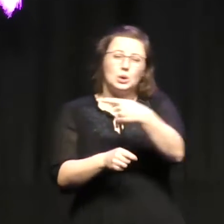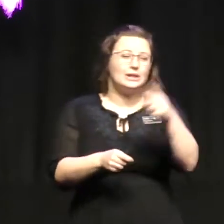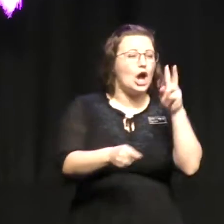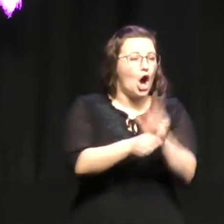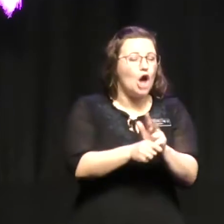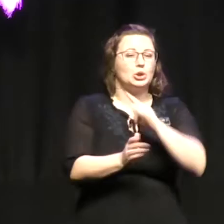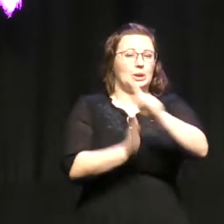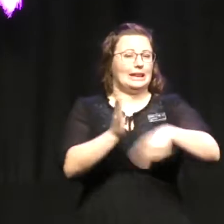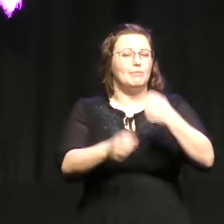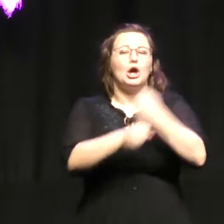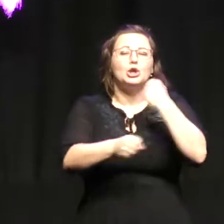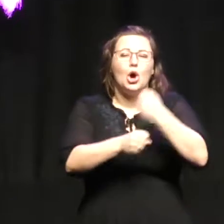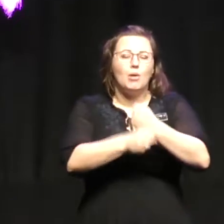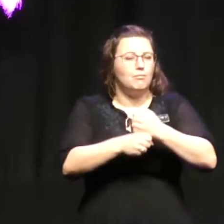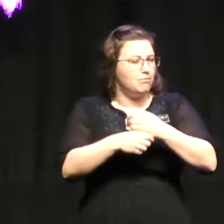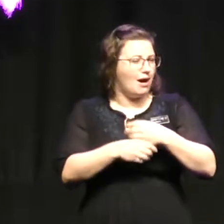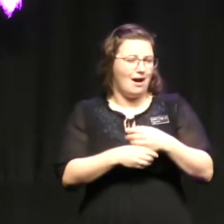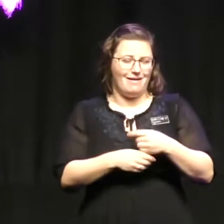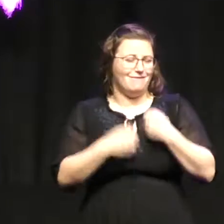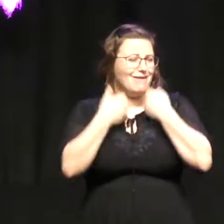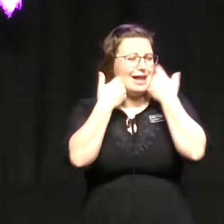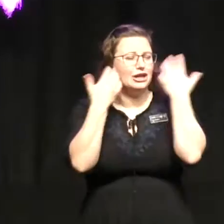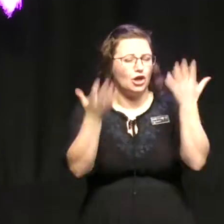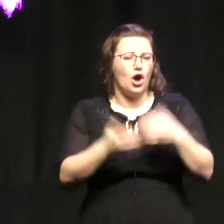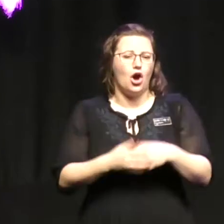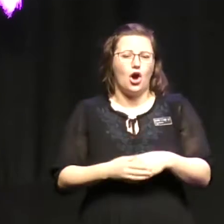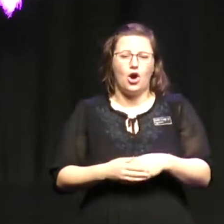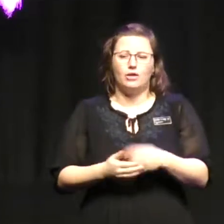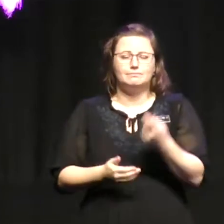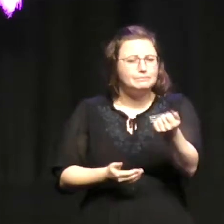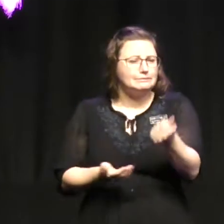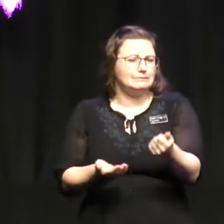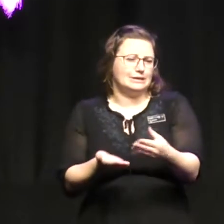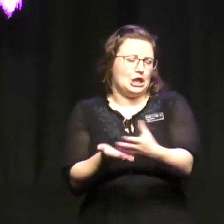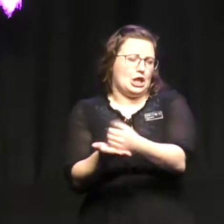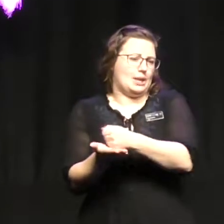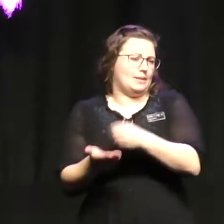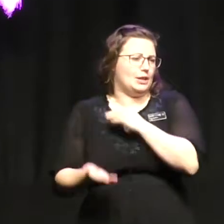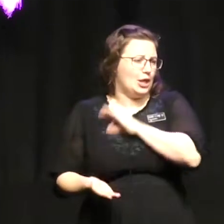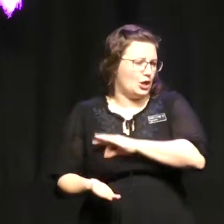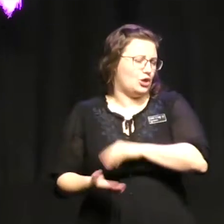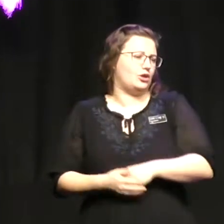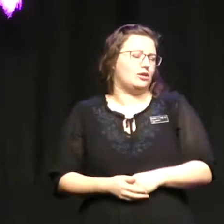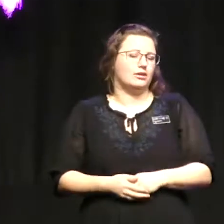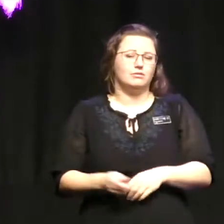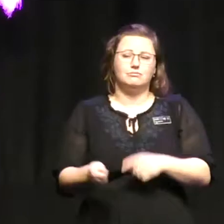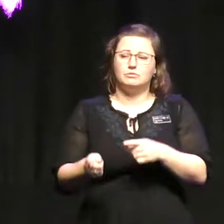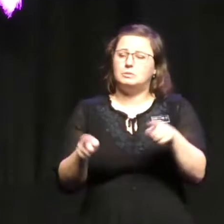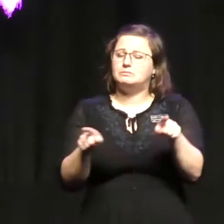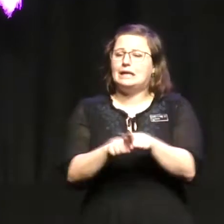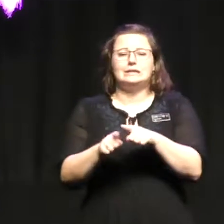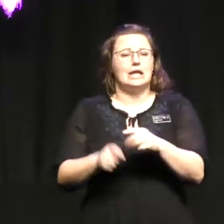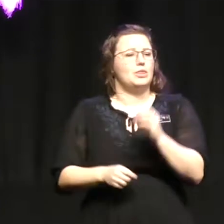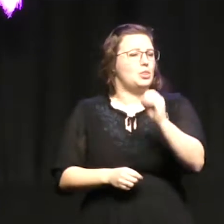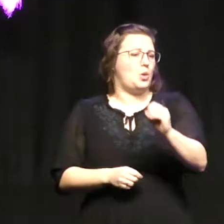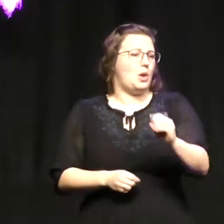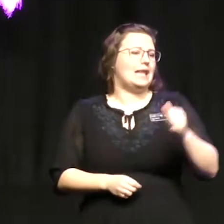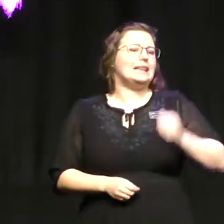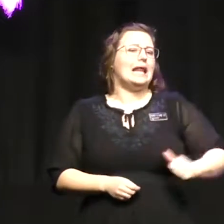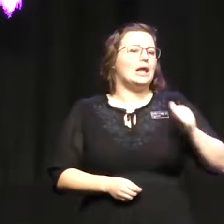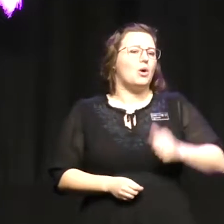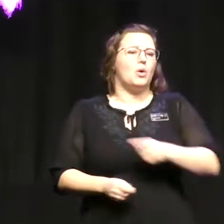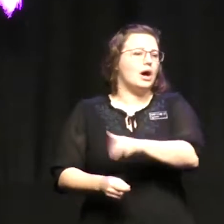work each day, yet earn very low wages and have hardly any